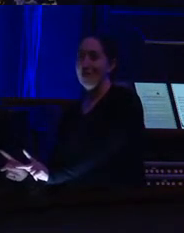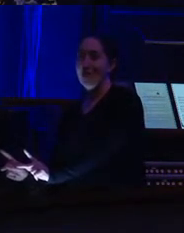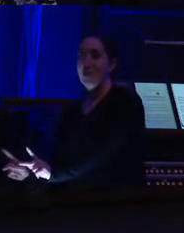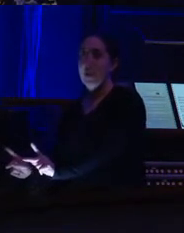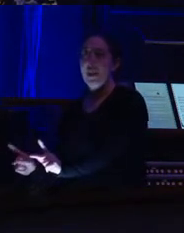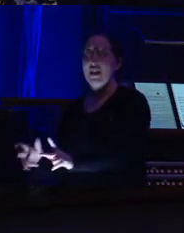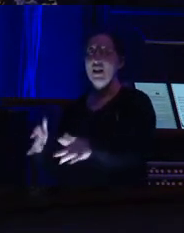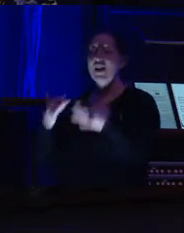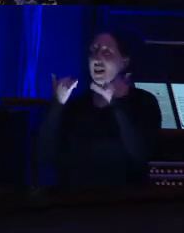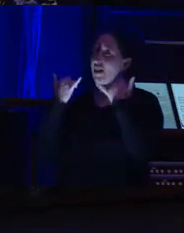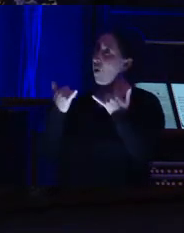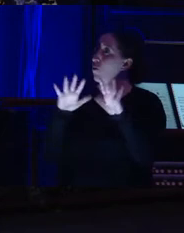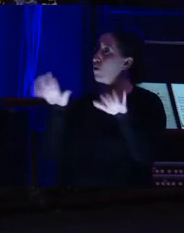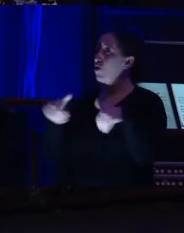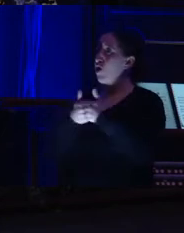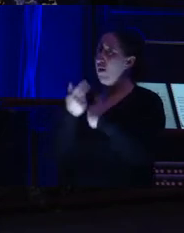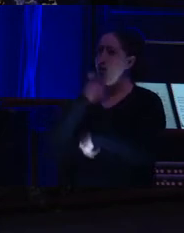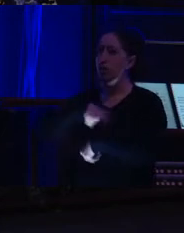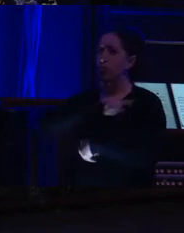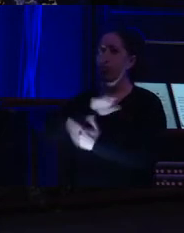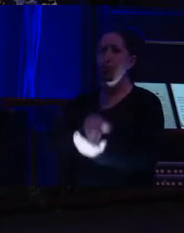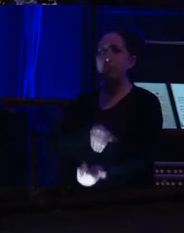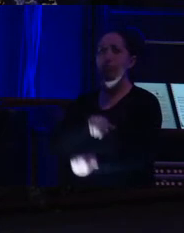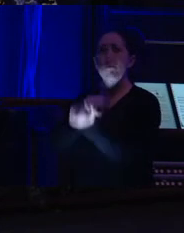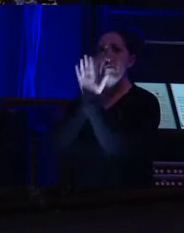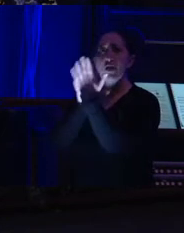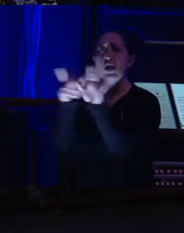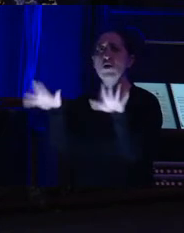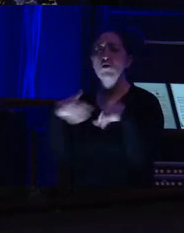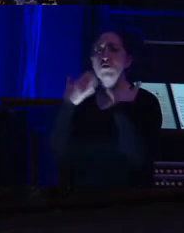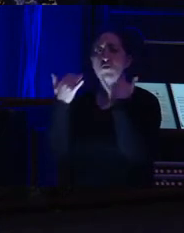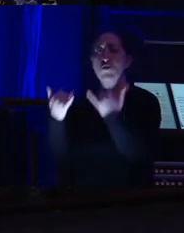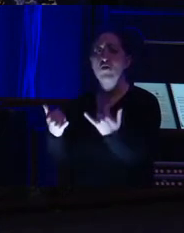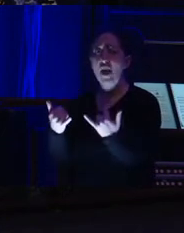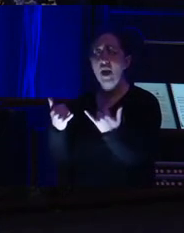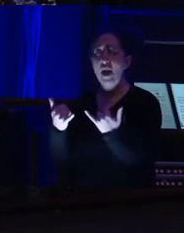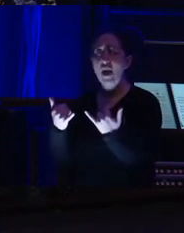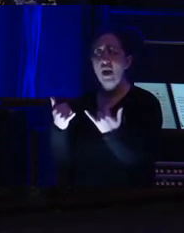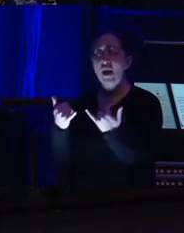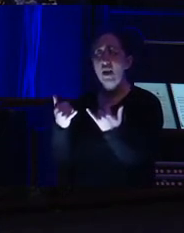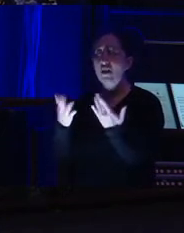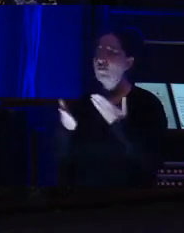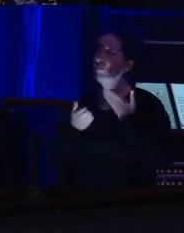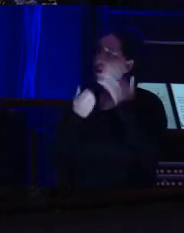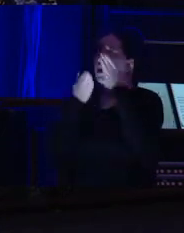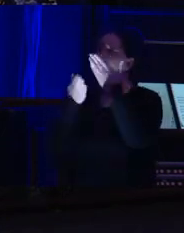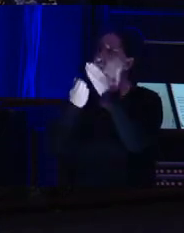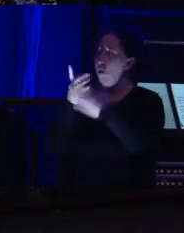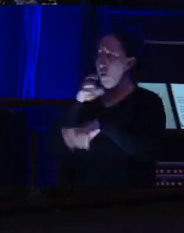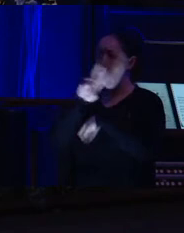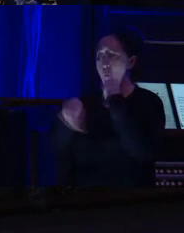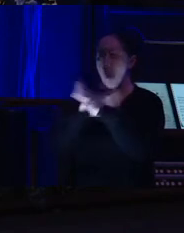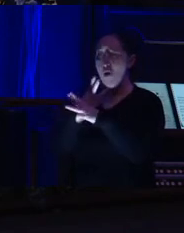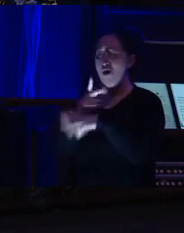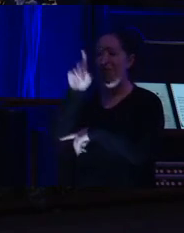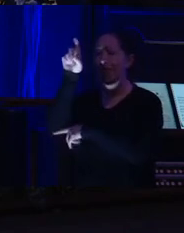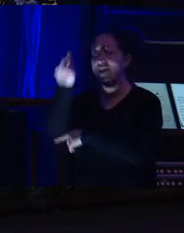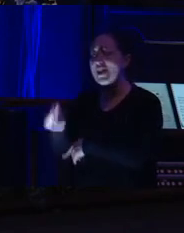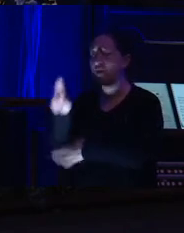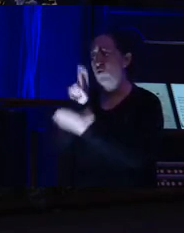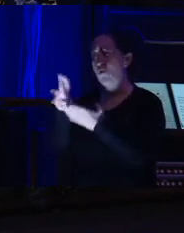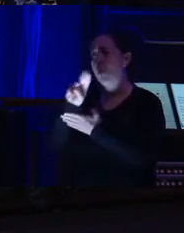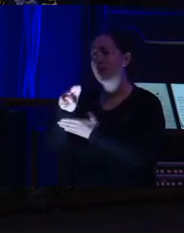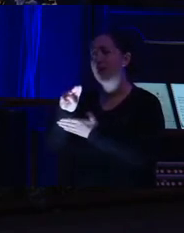Now there are challenges that we face. Today I submit that the world needs the University of Michigan more than ever